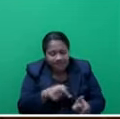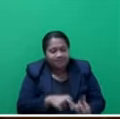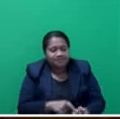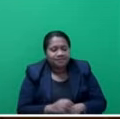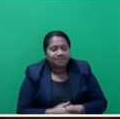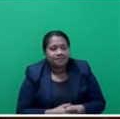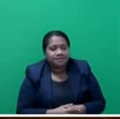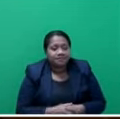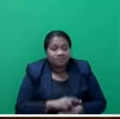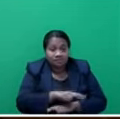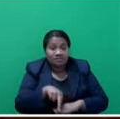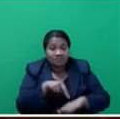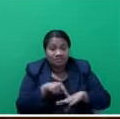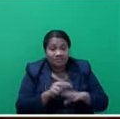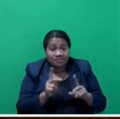In regional politics,